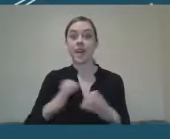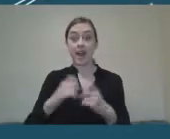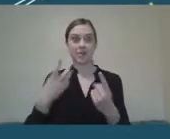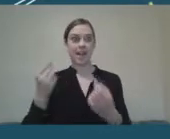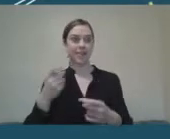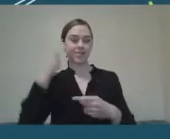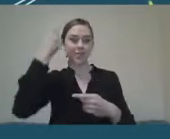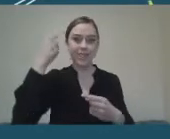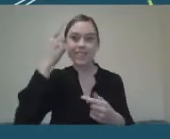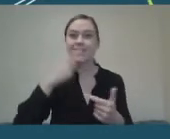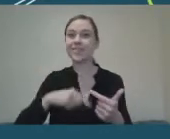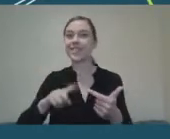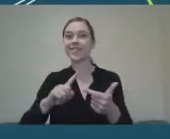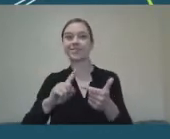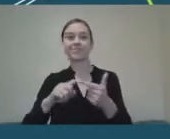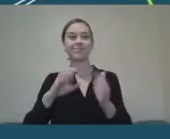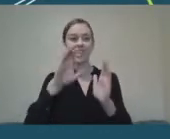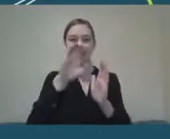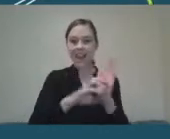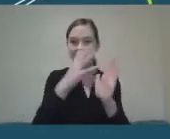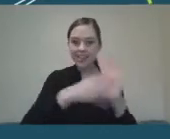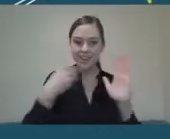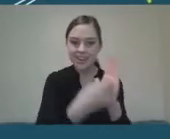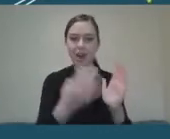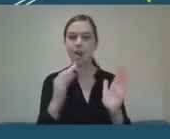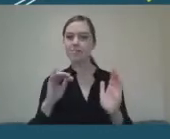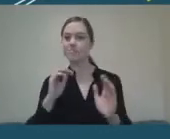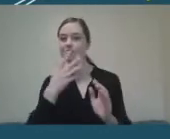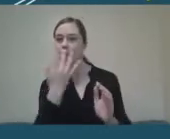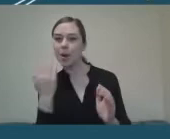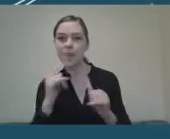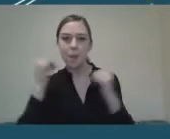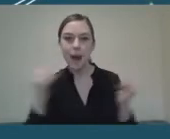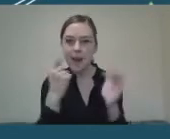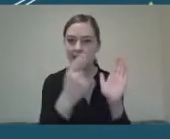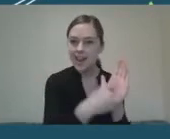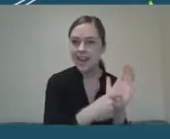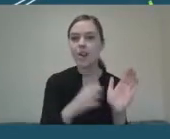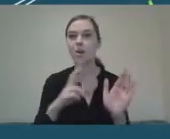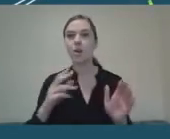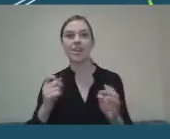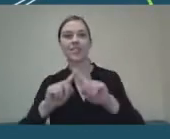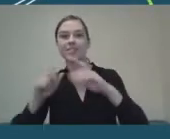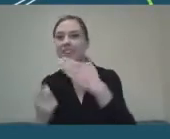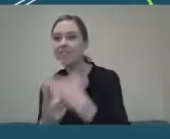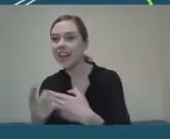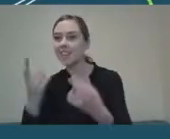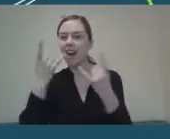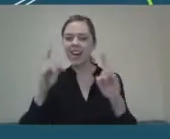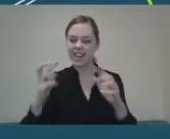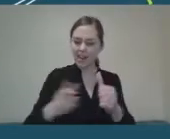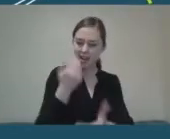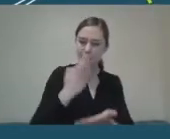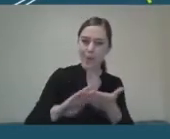We all had calendars with birthday parties marked or events we were going to go to or holidays we had booked,